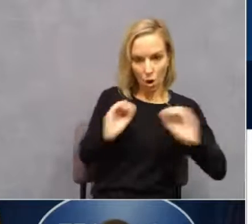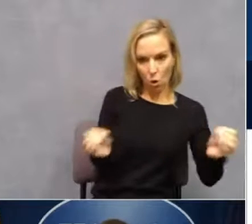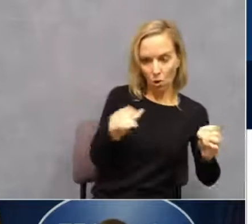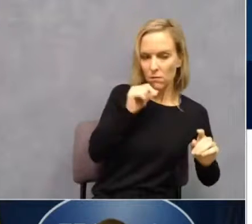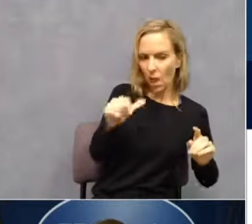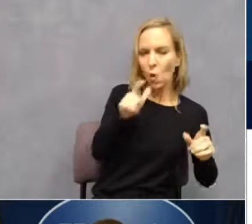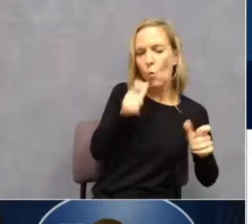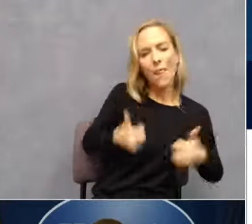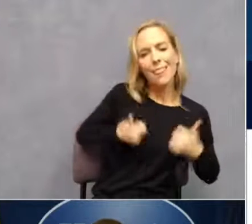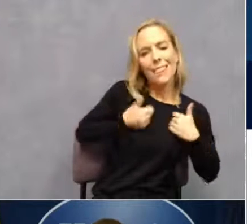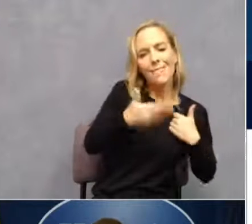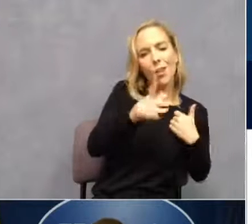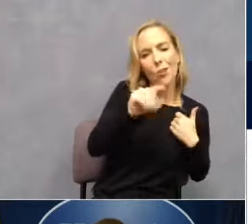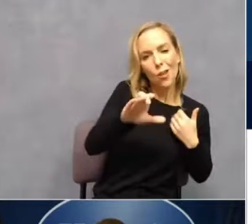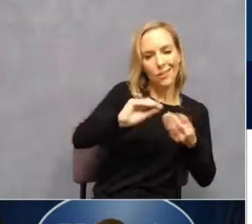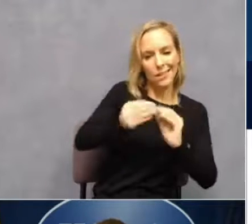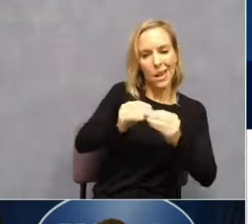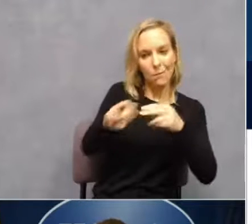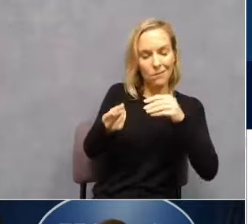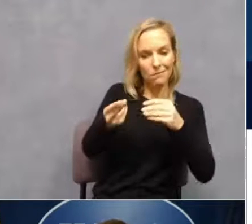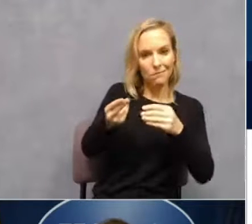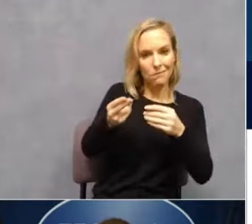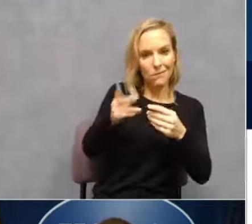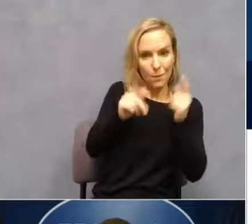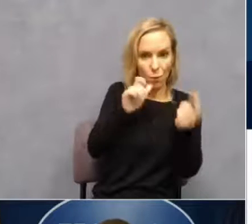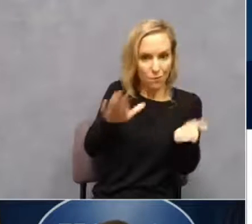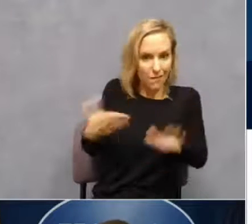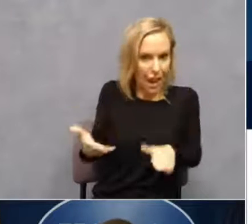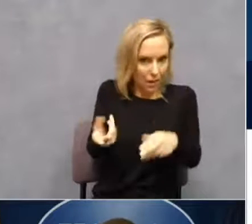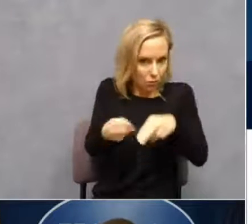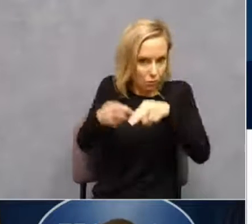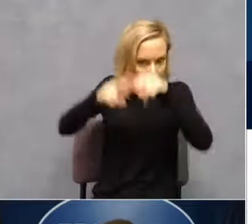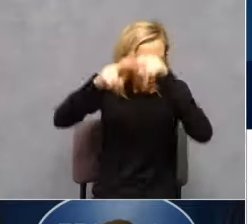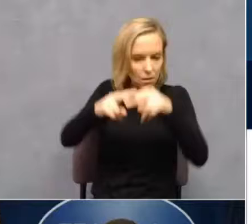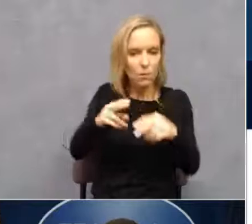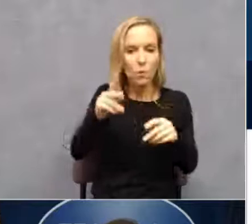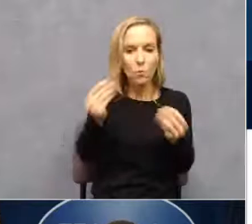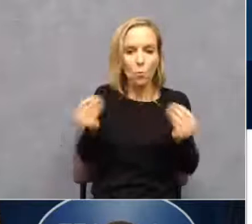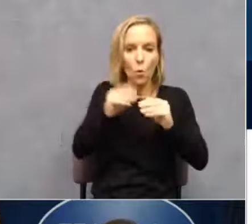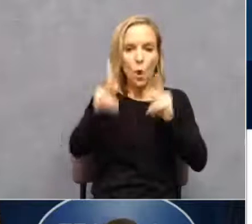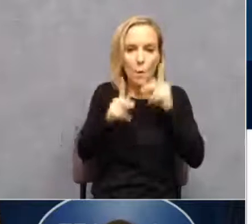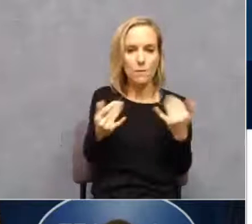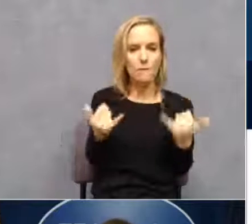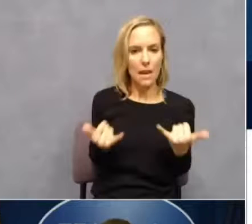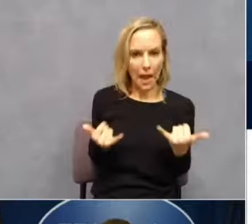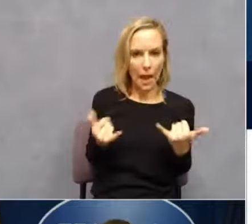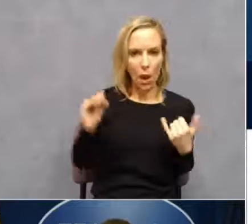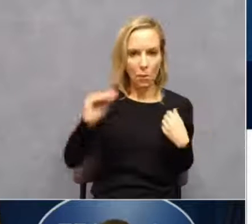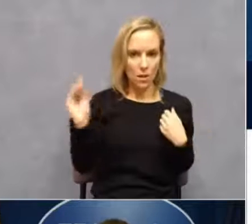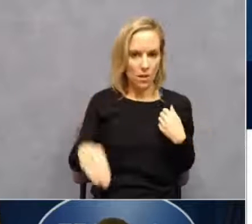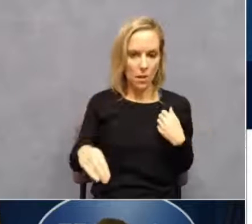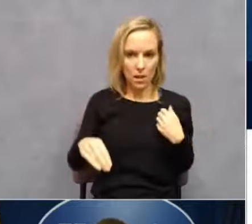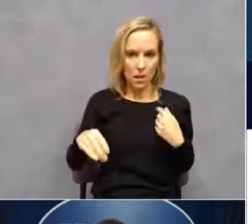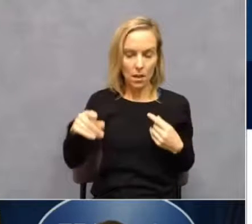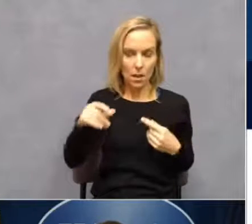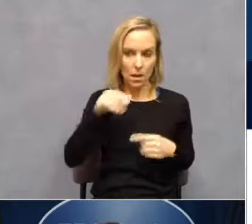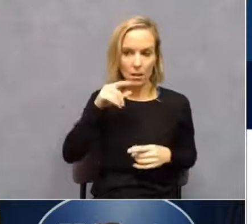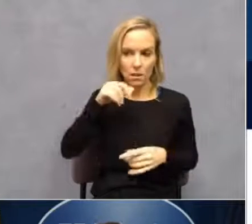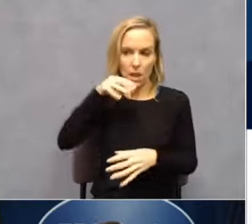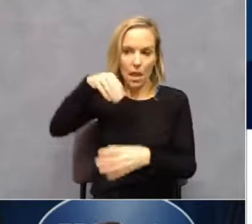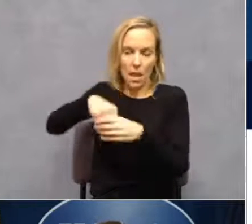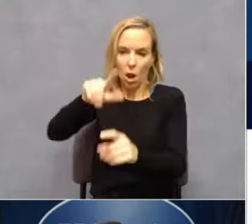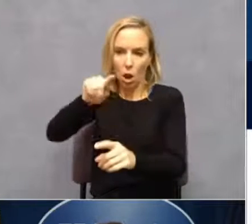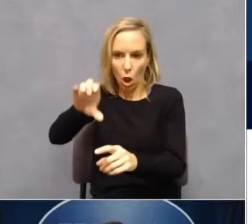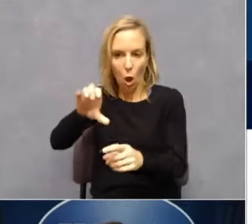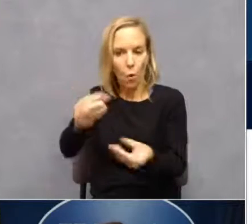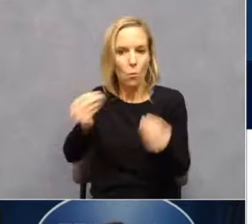deaths has increased. More individuals now, as a percentage that are not in long-term care, are passing